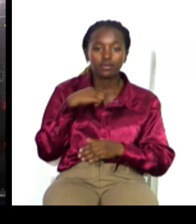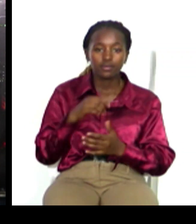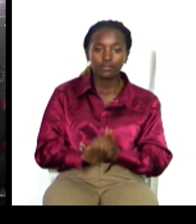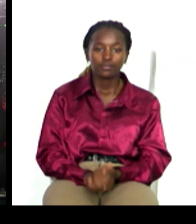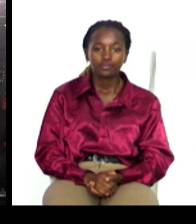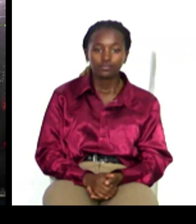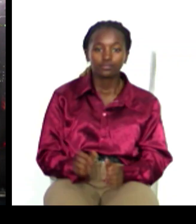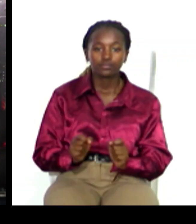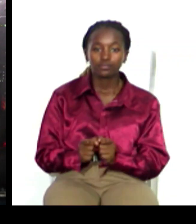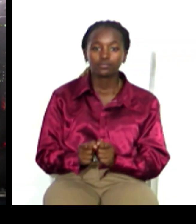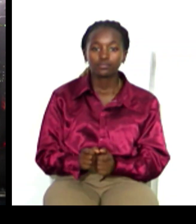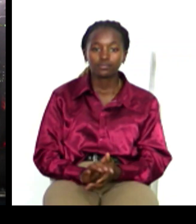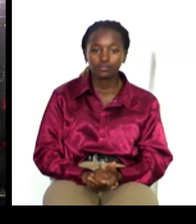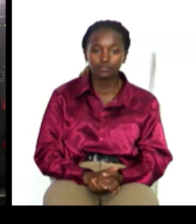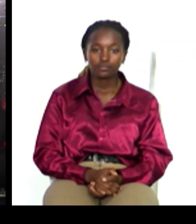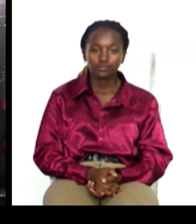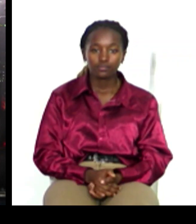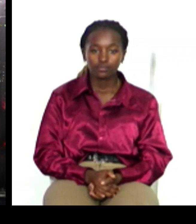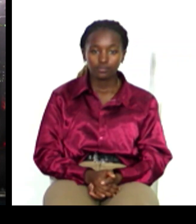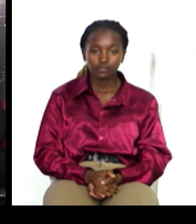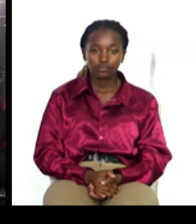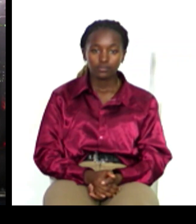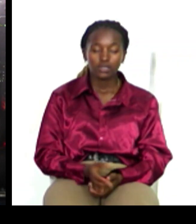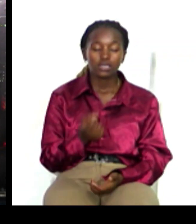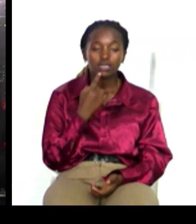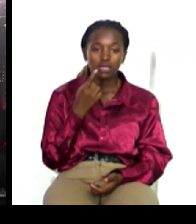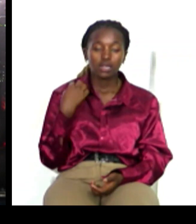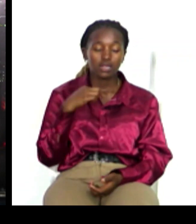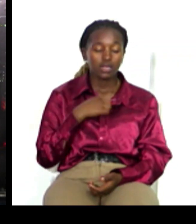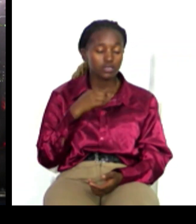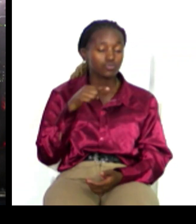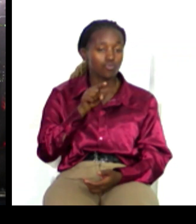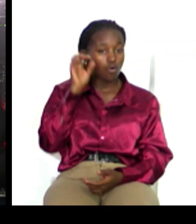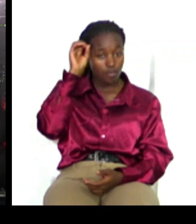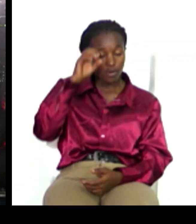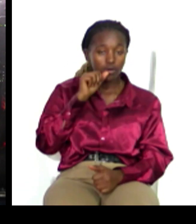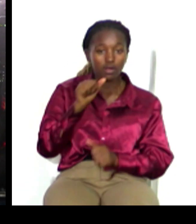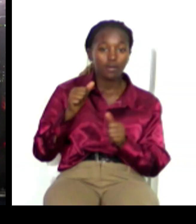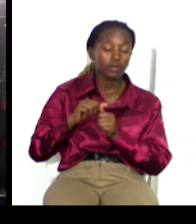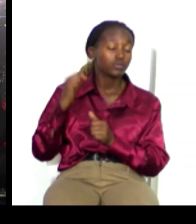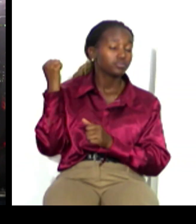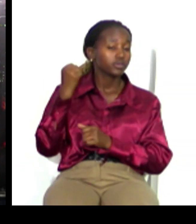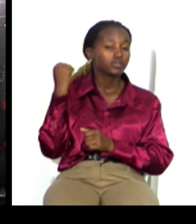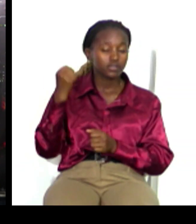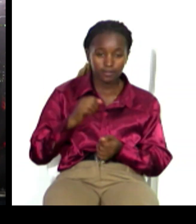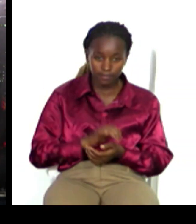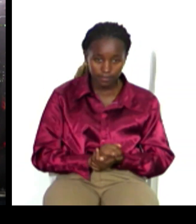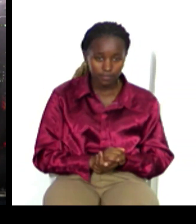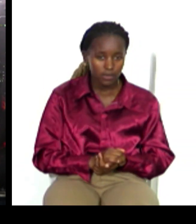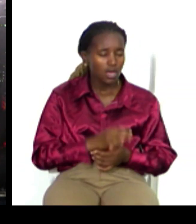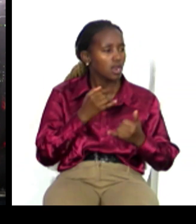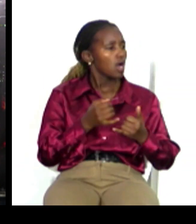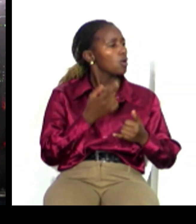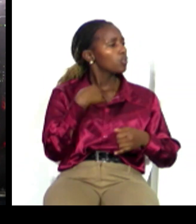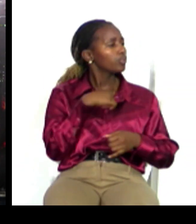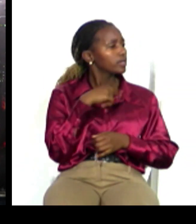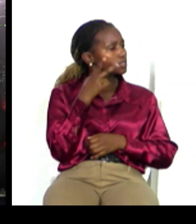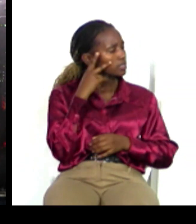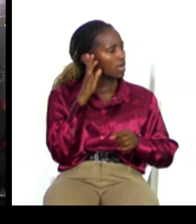0111980384. Give us a text, tell us what you think about these things. Yes. So much drama in Kenya, Jeffrey.